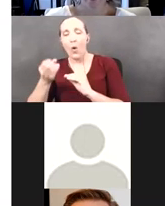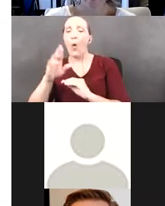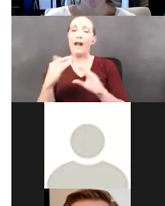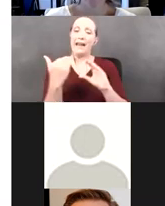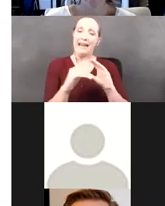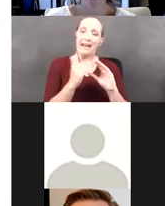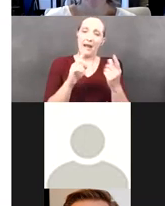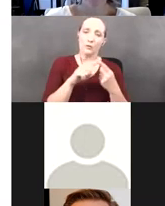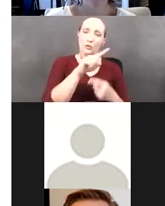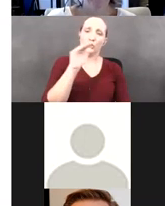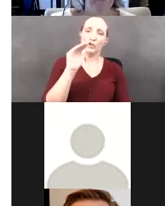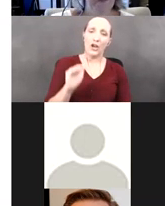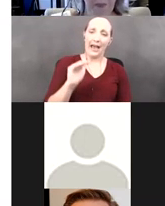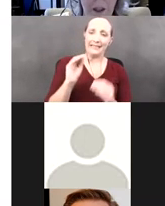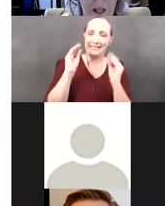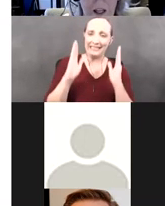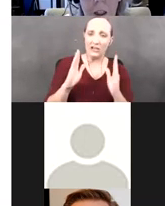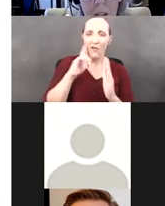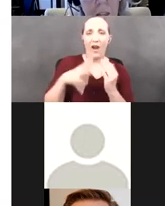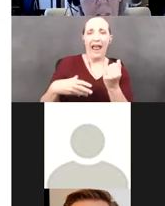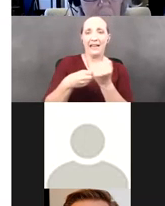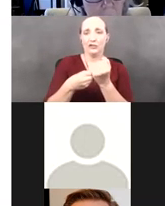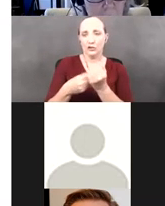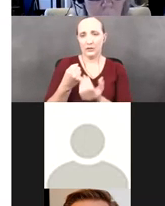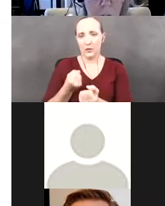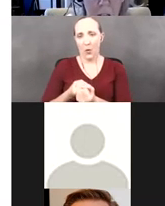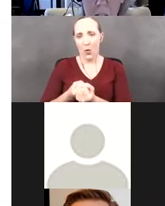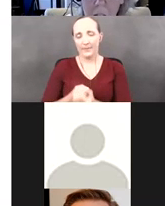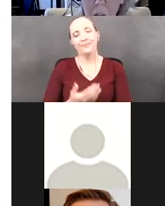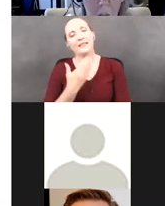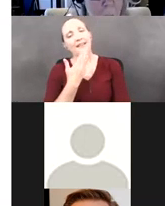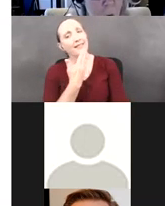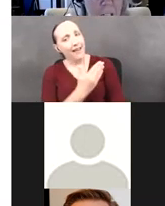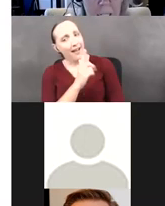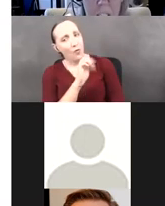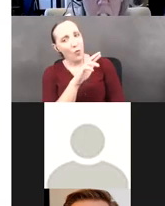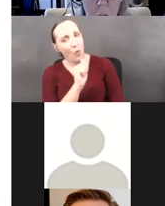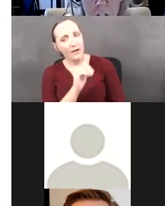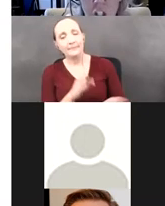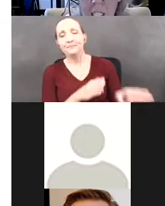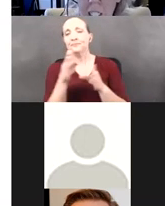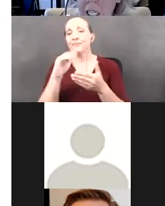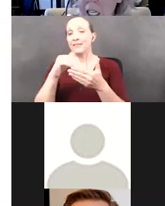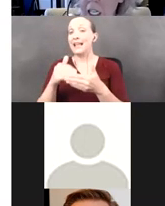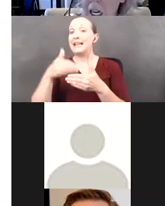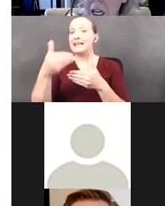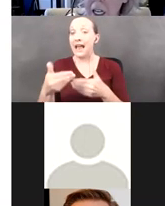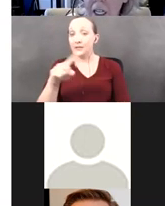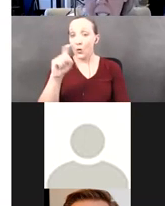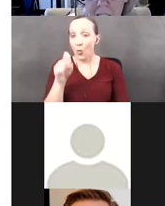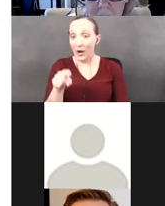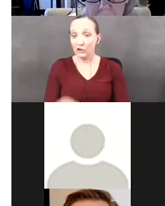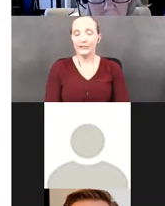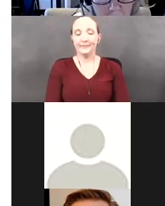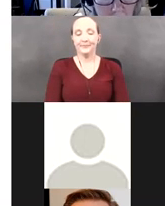ayuda o con support. el maestro de su hijo para recibir esa ayuda extra. Thank you, Laura. Gracias, Our Laura. next question. El